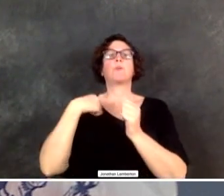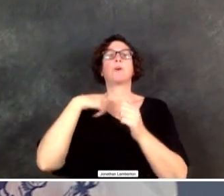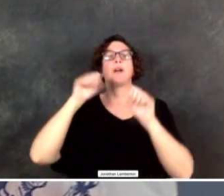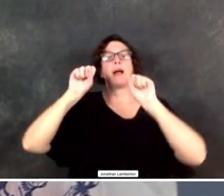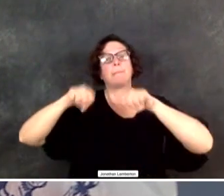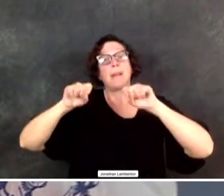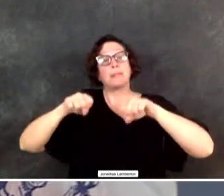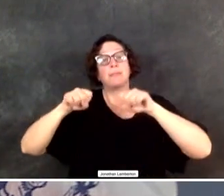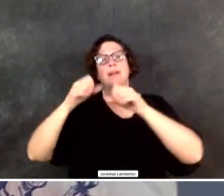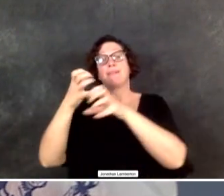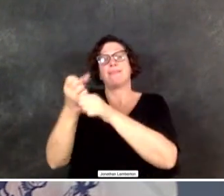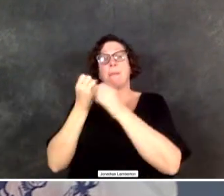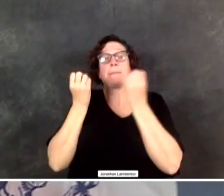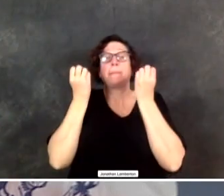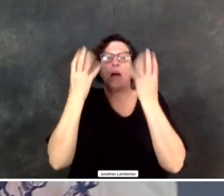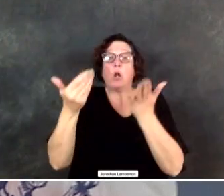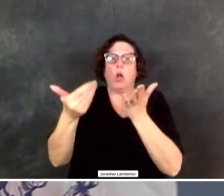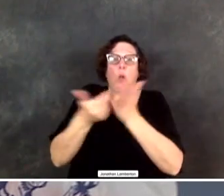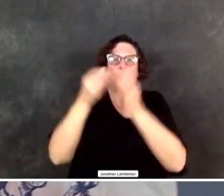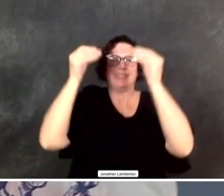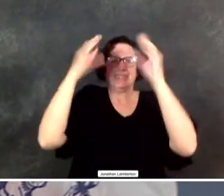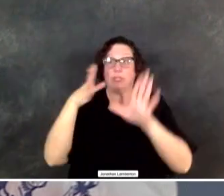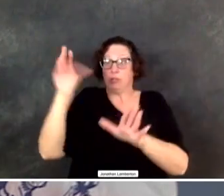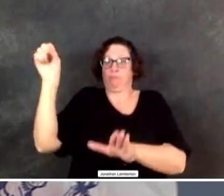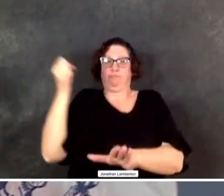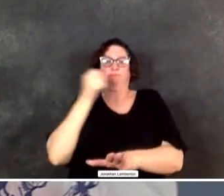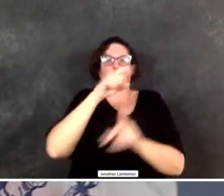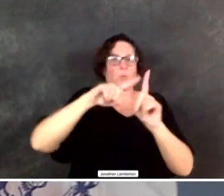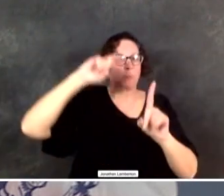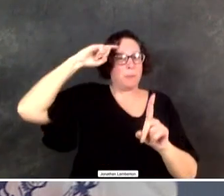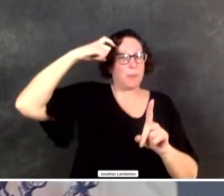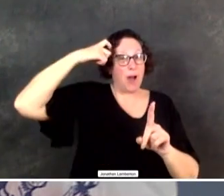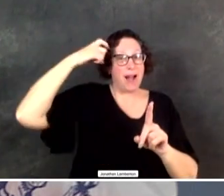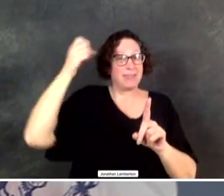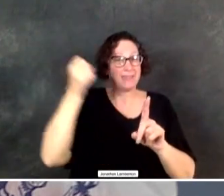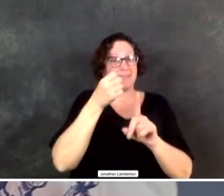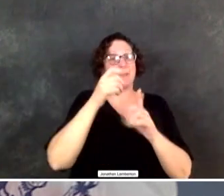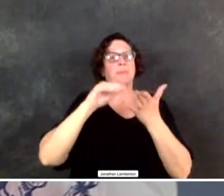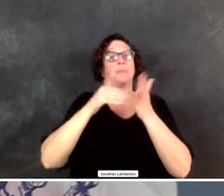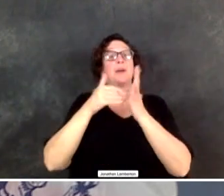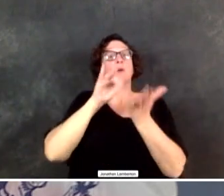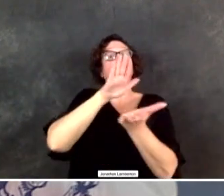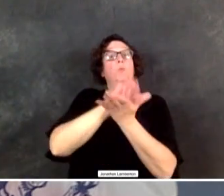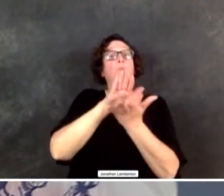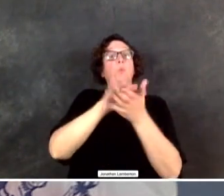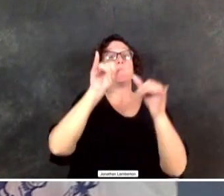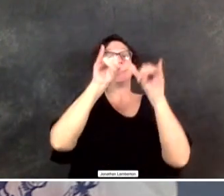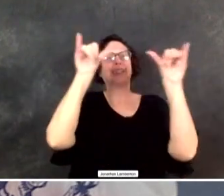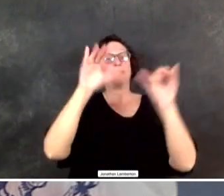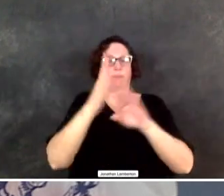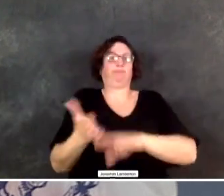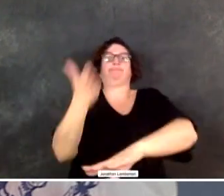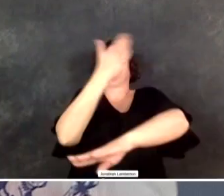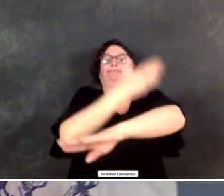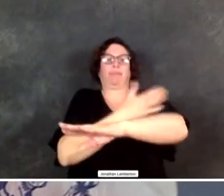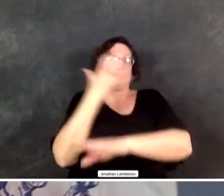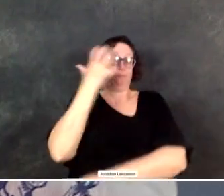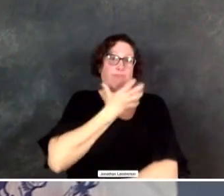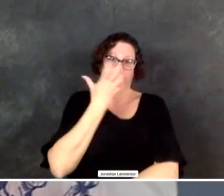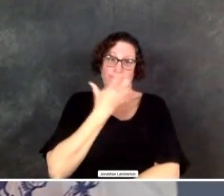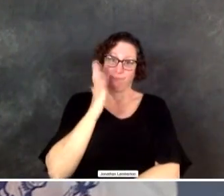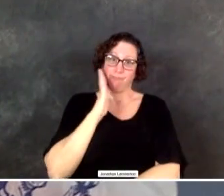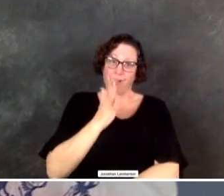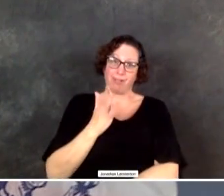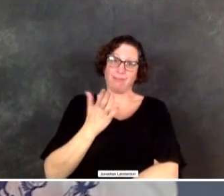teachers into the Bronx schools and start to make them better and stronger. And you could see the evidence right away. We're going to have to do all that and more